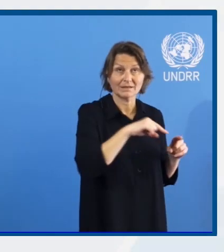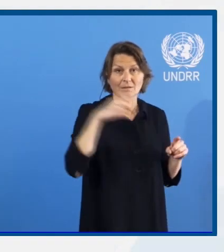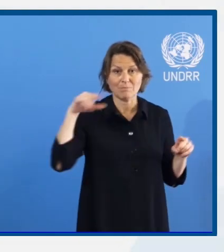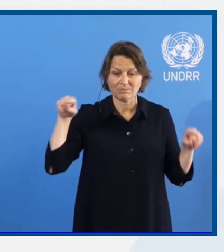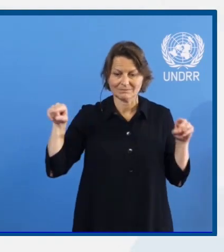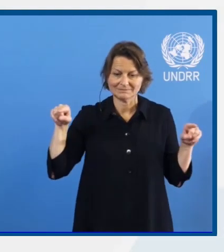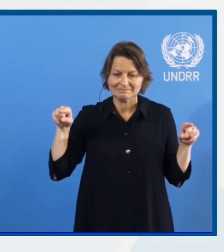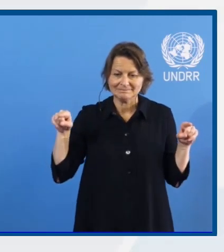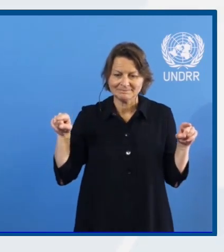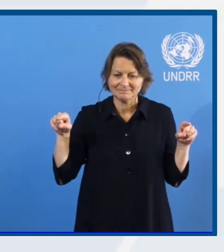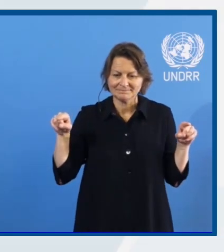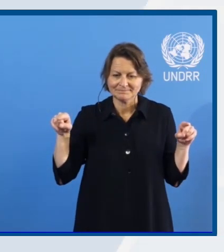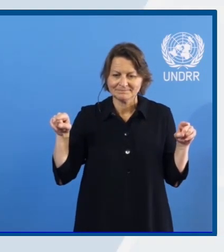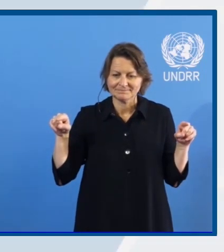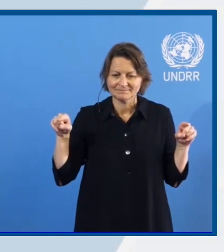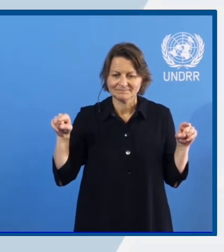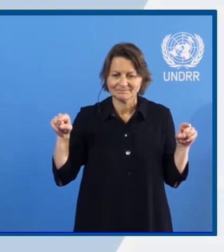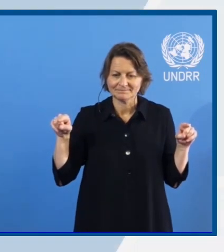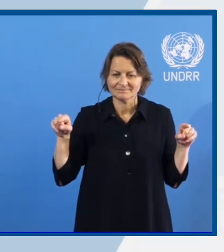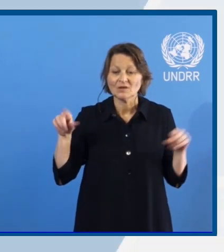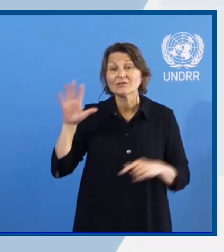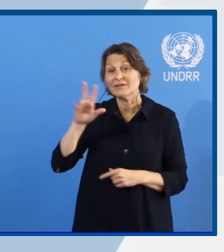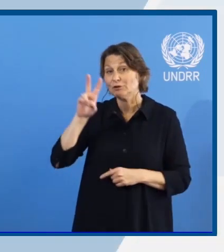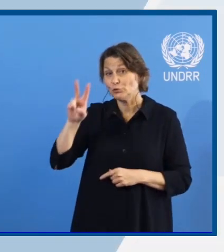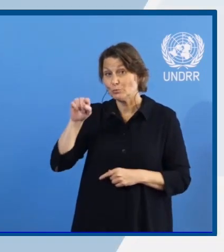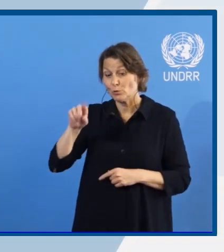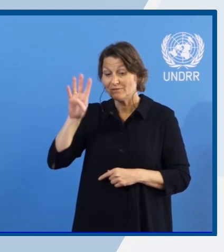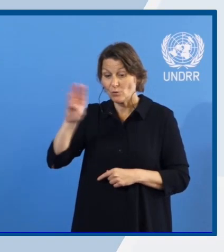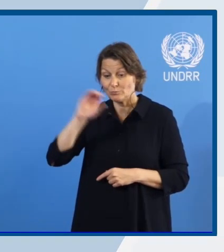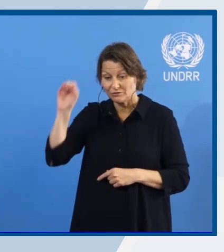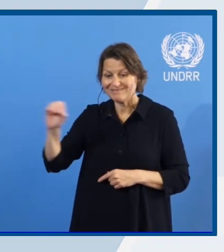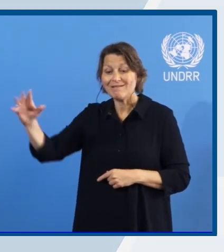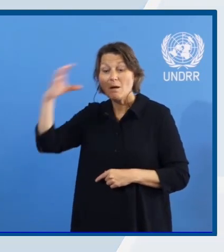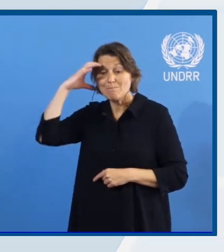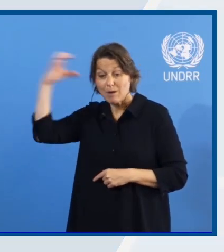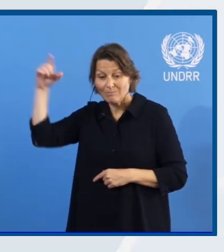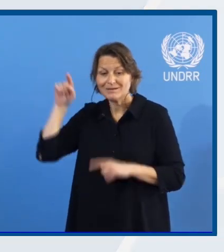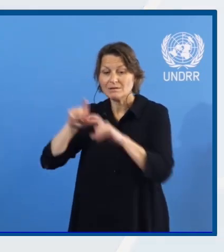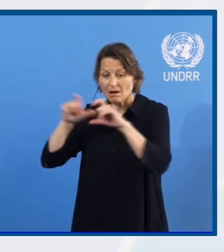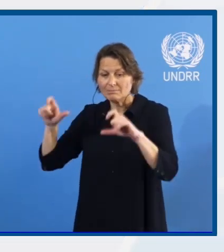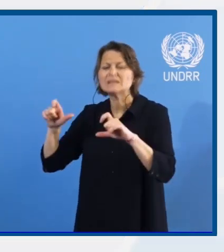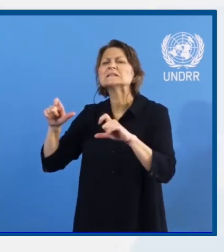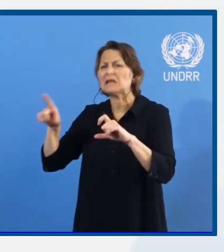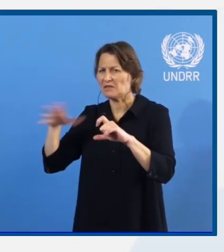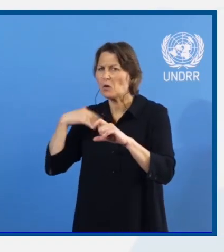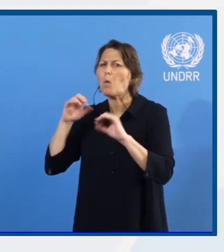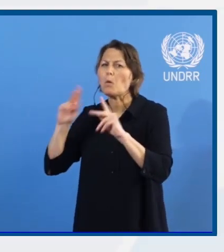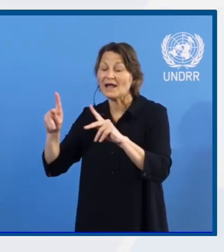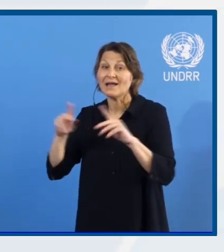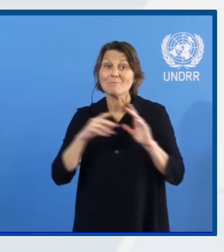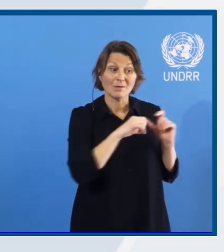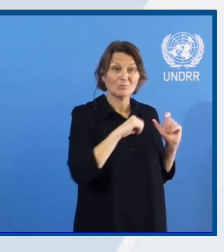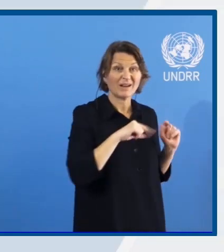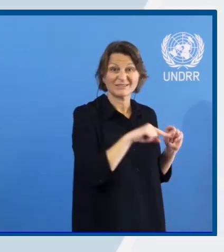that climate change would greatly affect their sector. This is probably because the information is not communicated in a language that